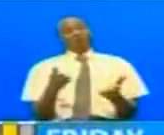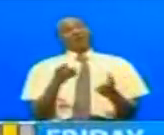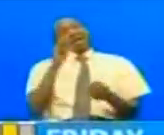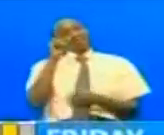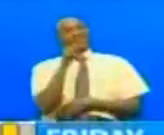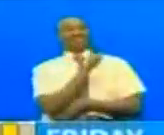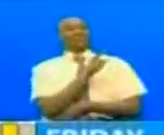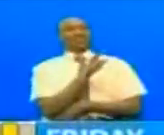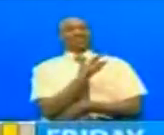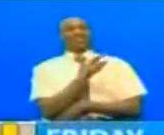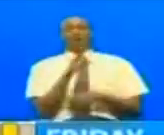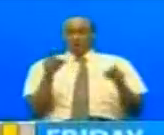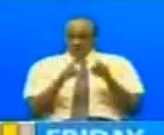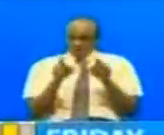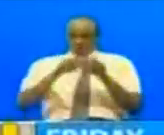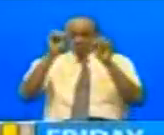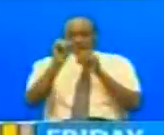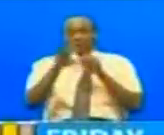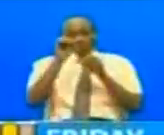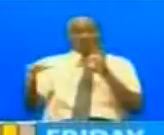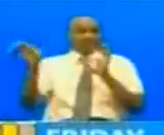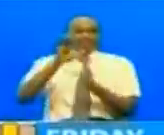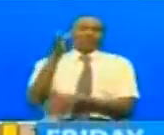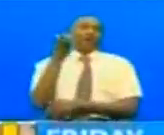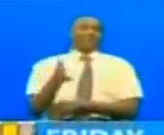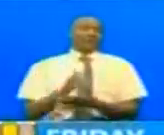Awiti Bolo, also dumped lead waste here.